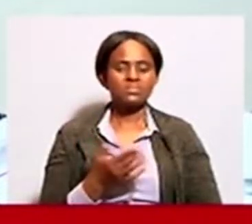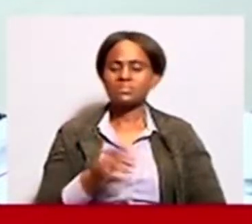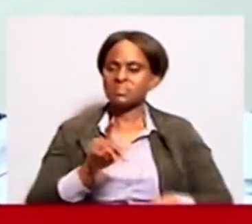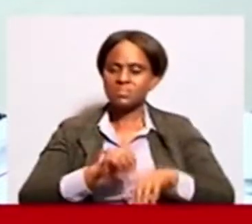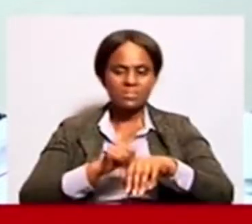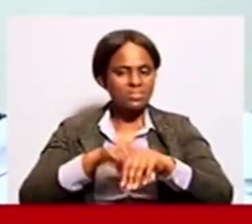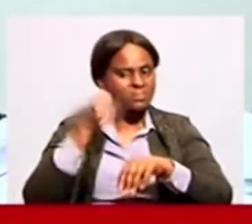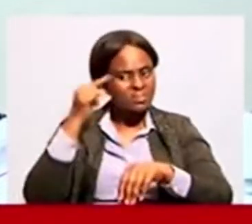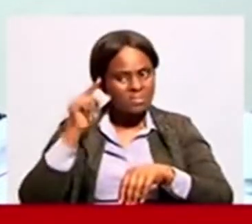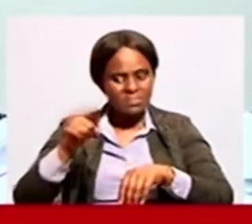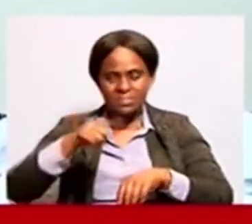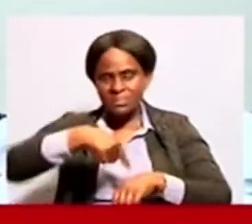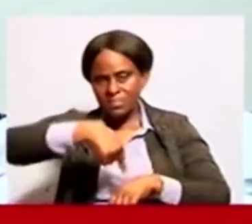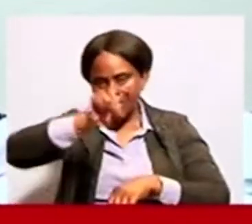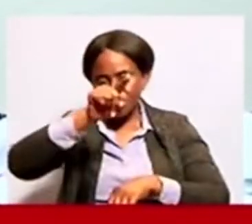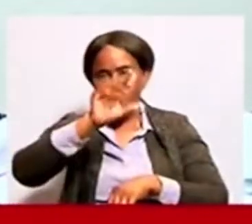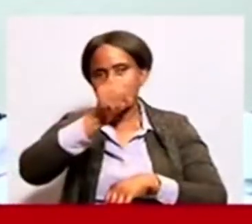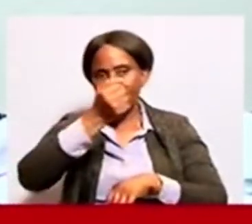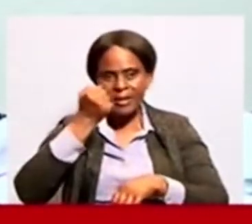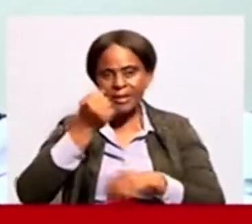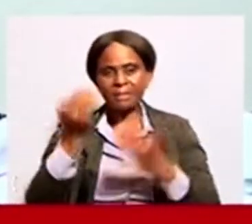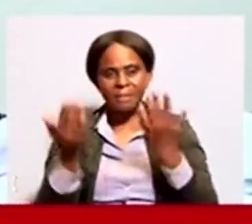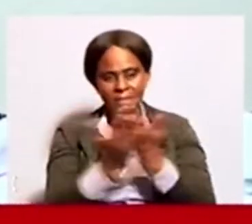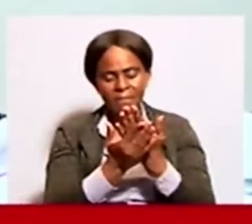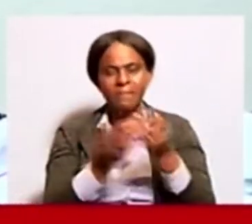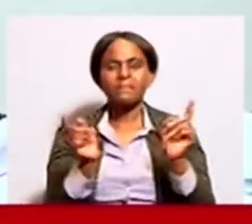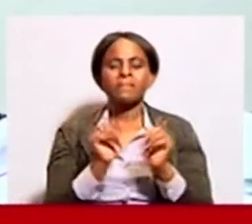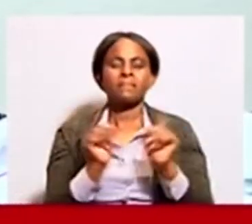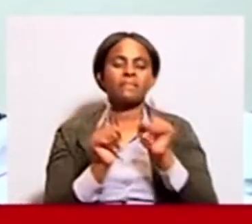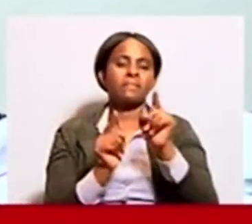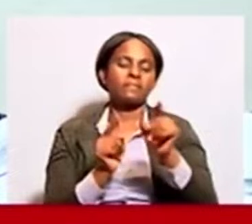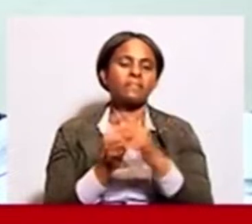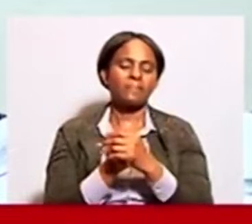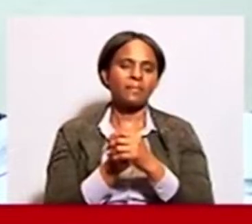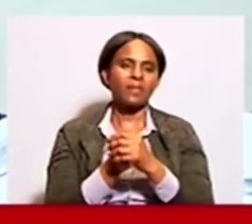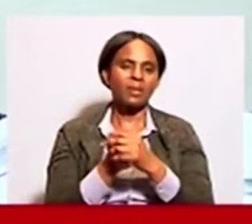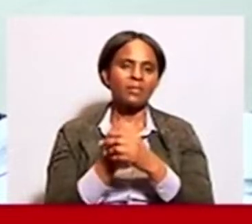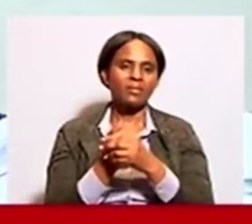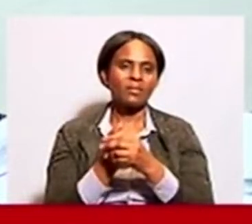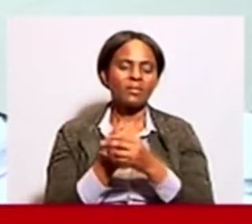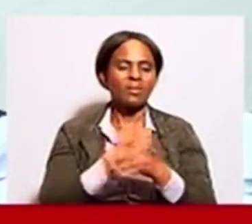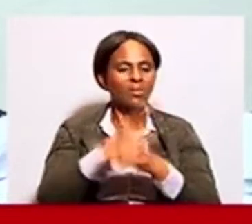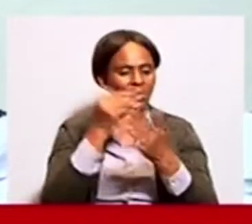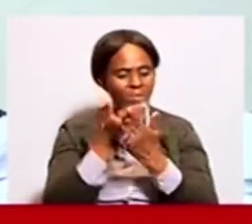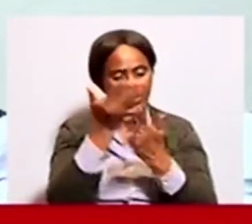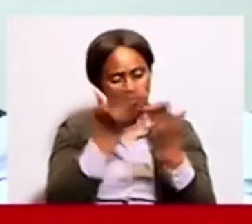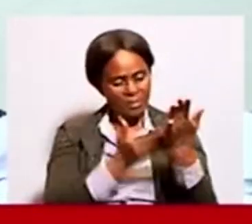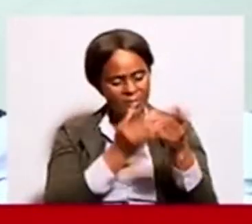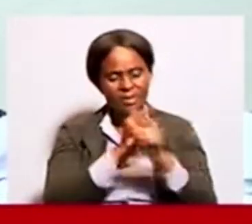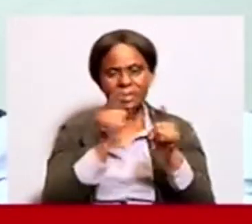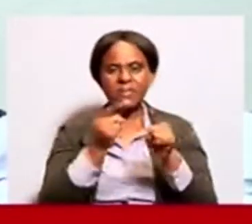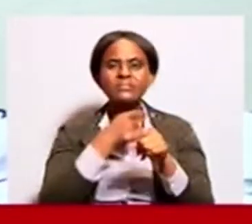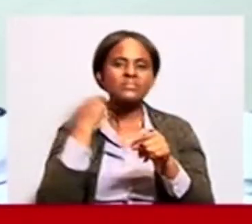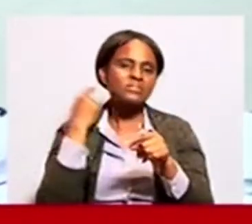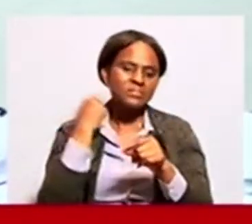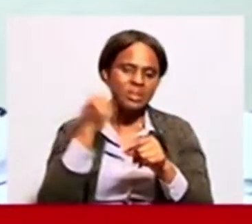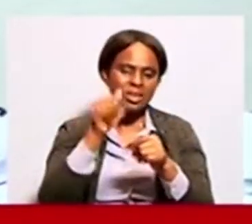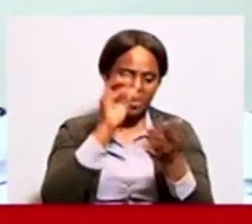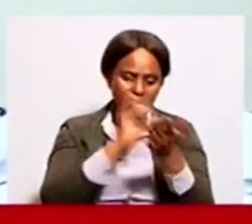for you to go and get the appendix where it is. All these, just nicely, you put up your